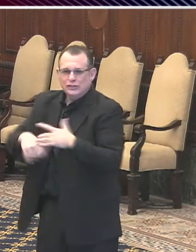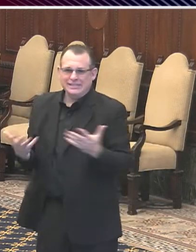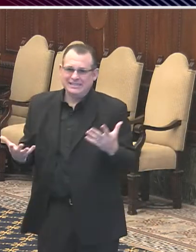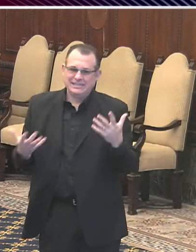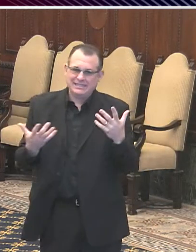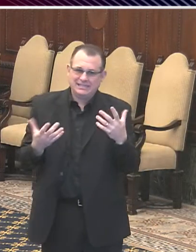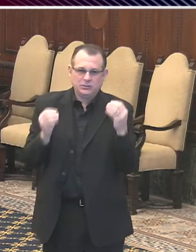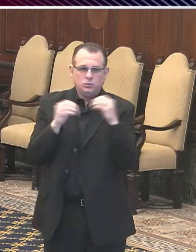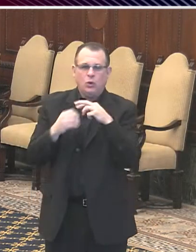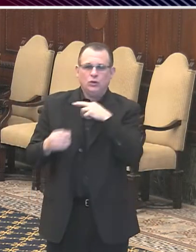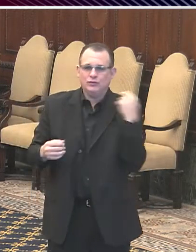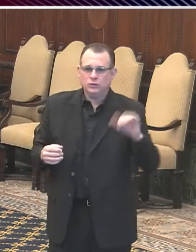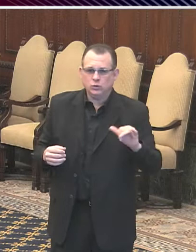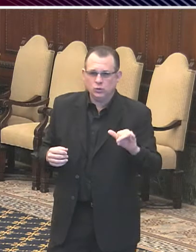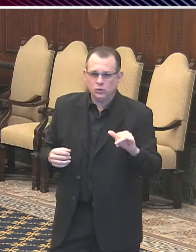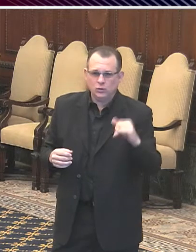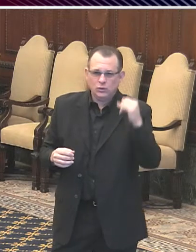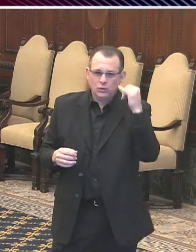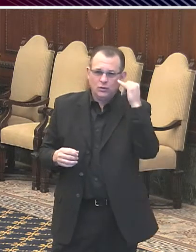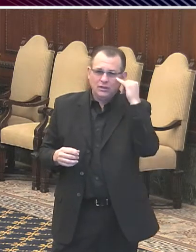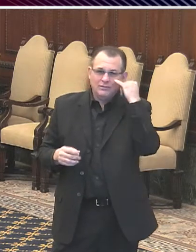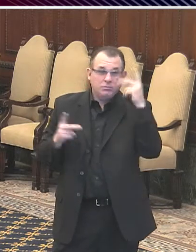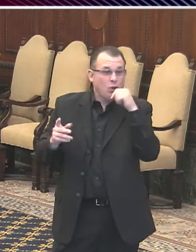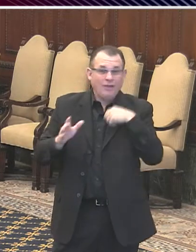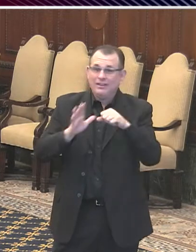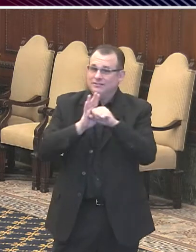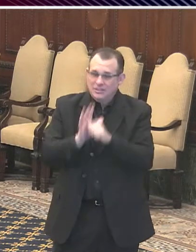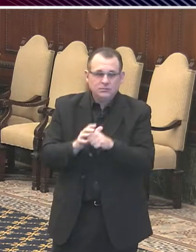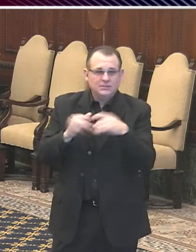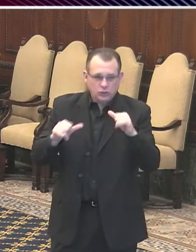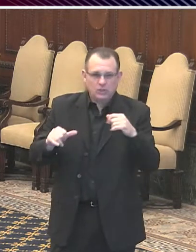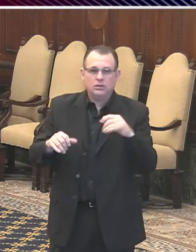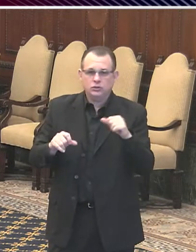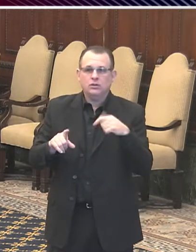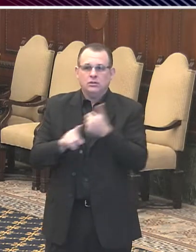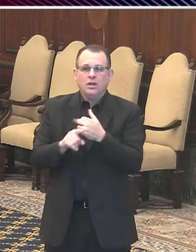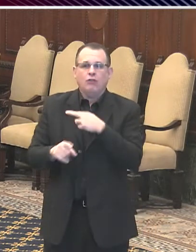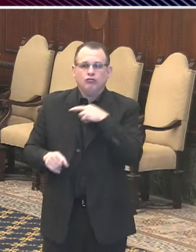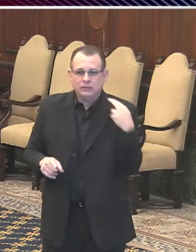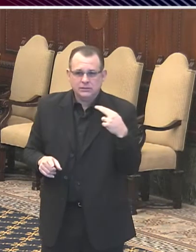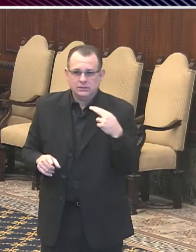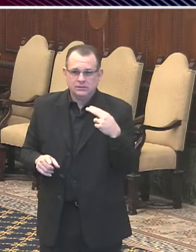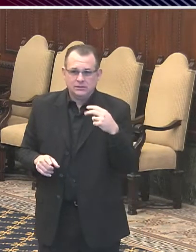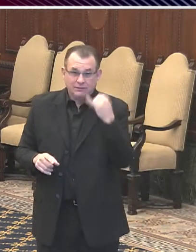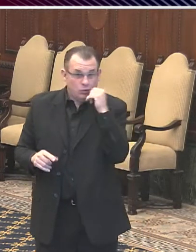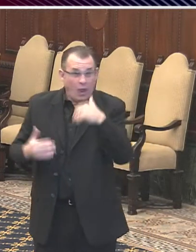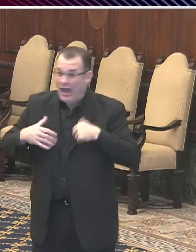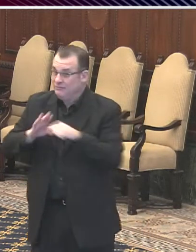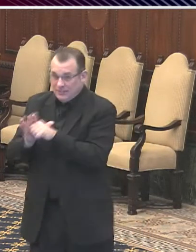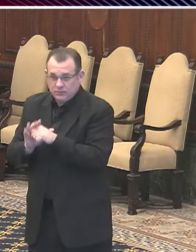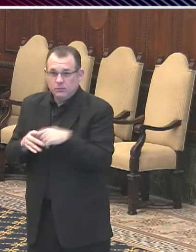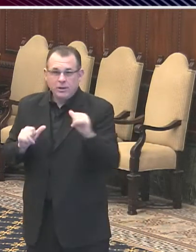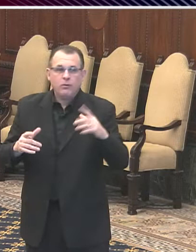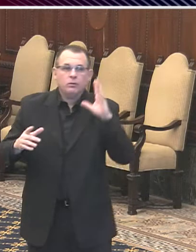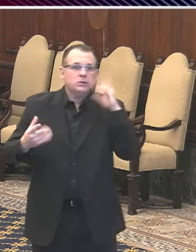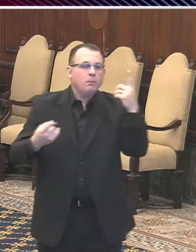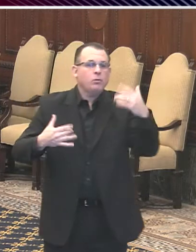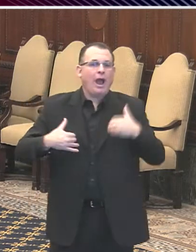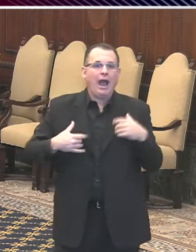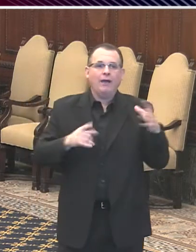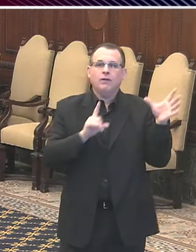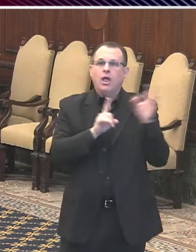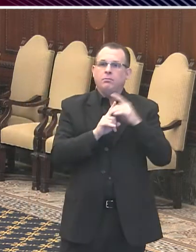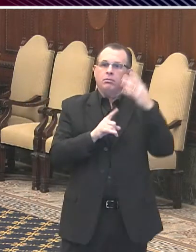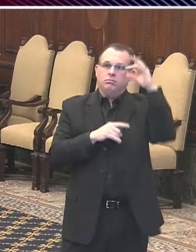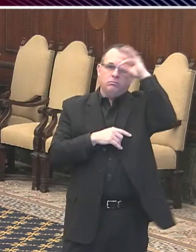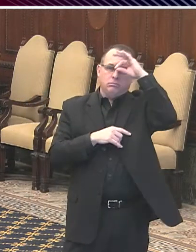if people do not have symptoms, they can spread the virus. Remember that no risk